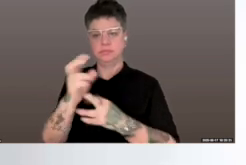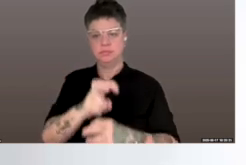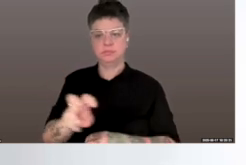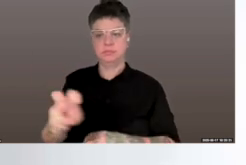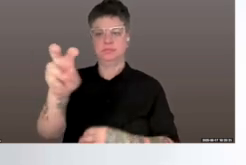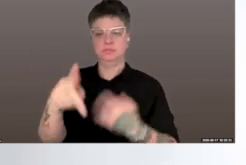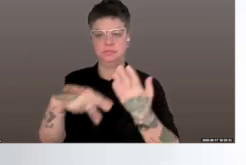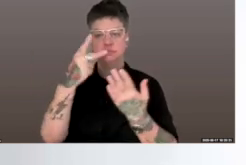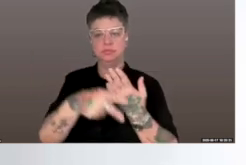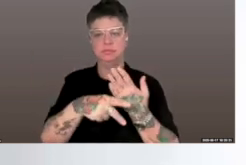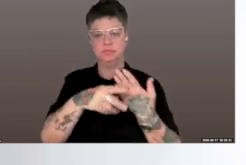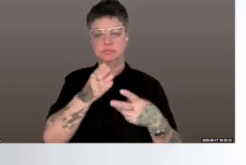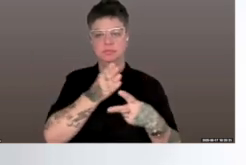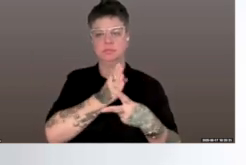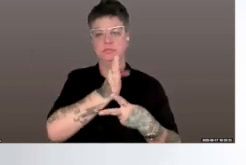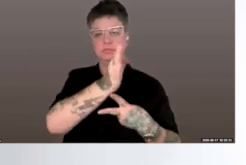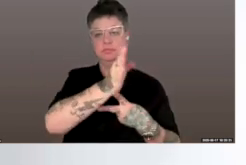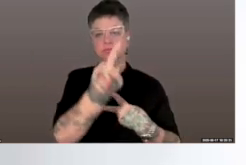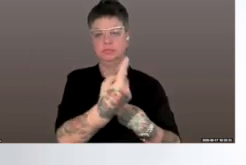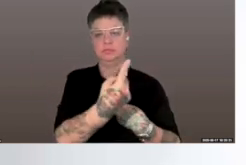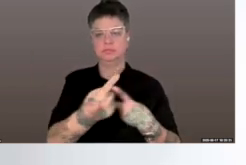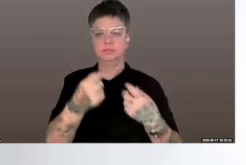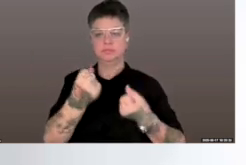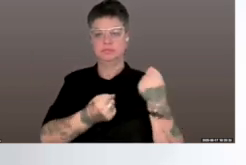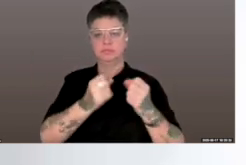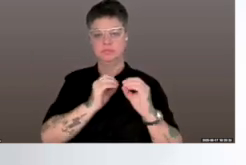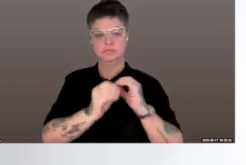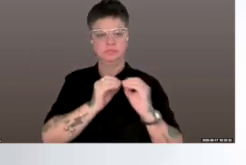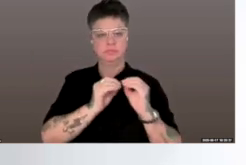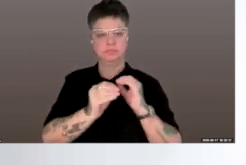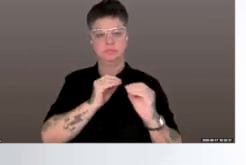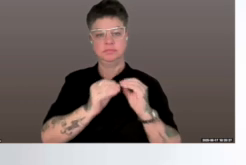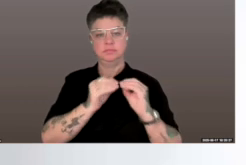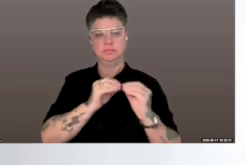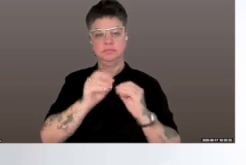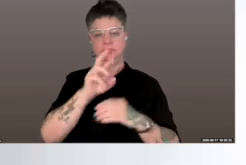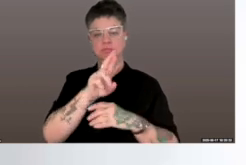the rebate is paid directly to the location doing the repairs,